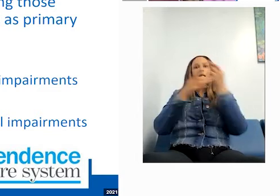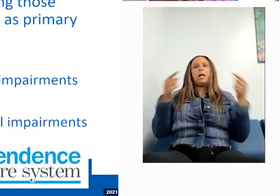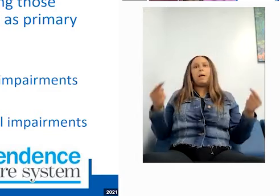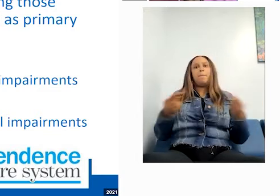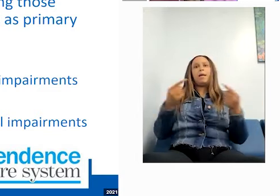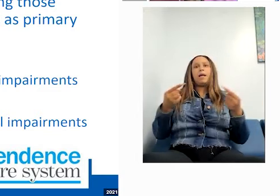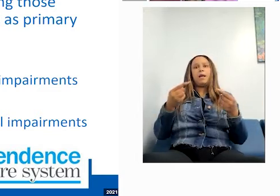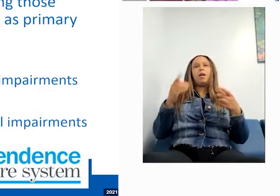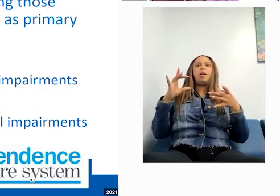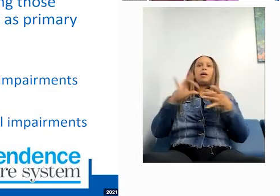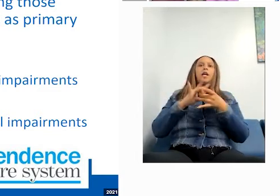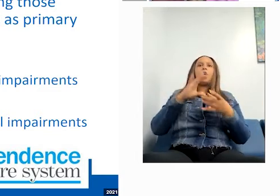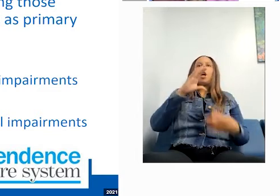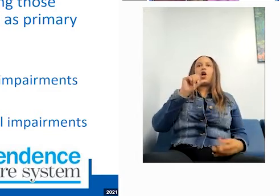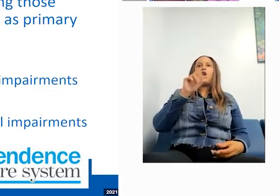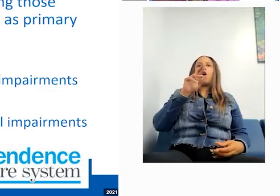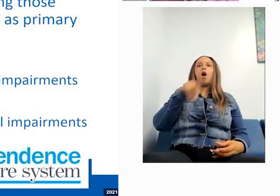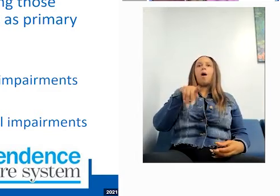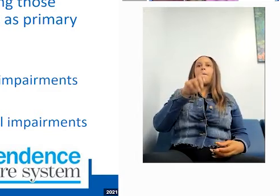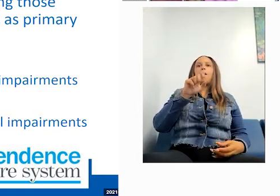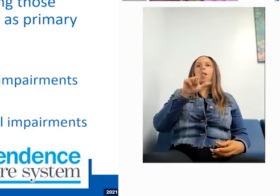tunnel. And the